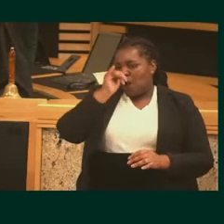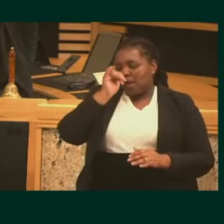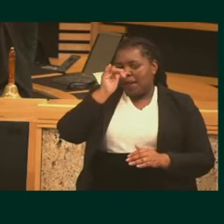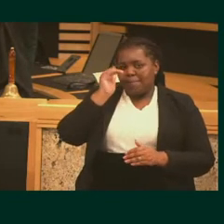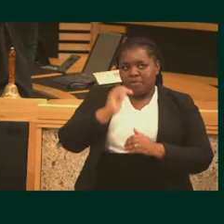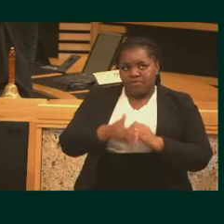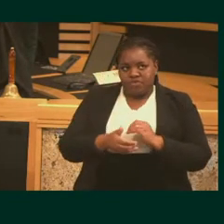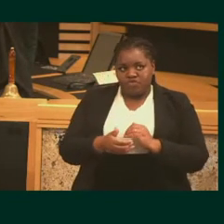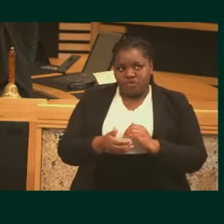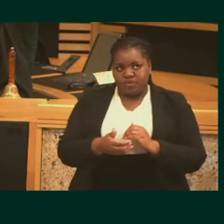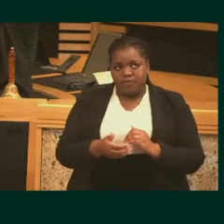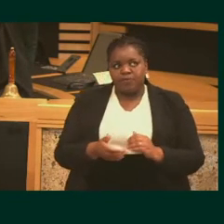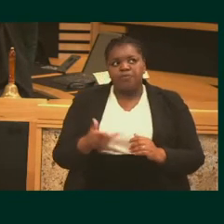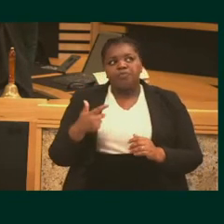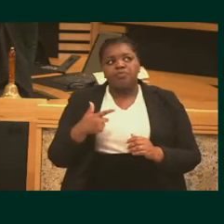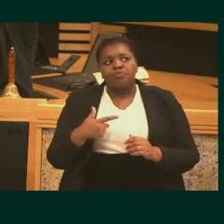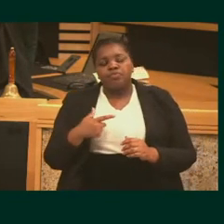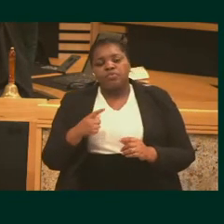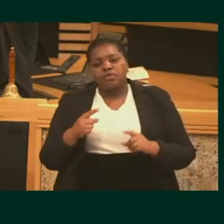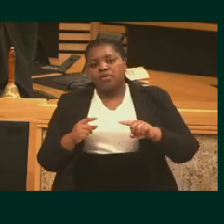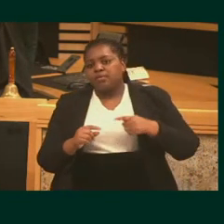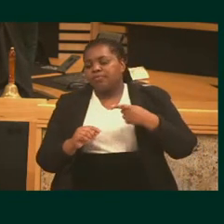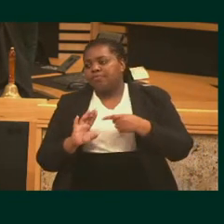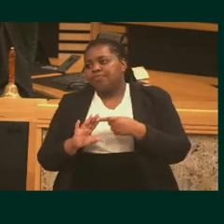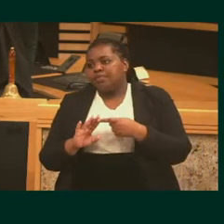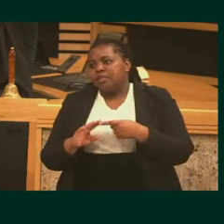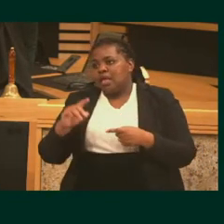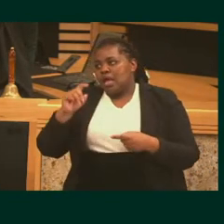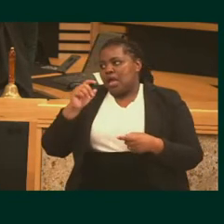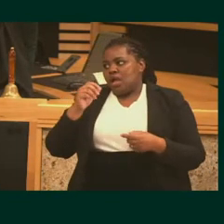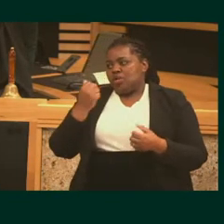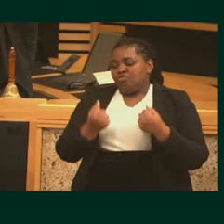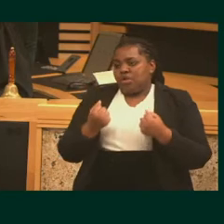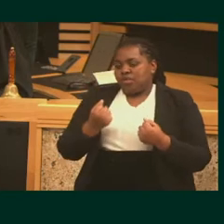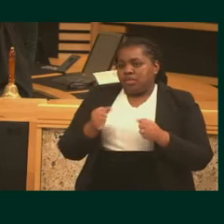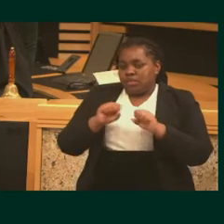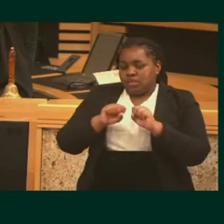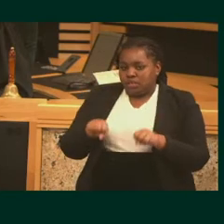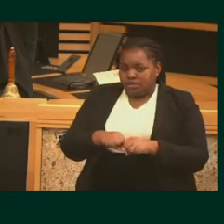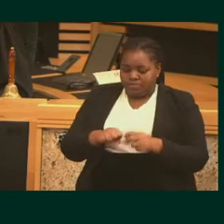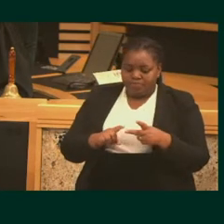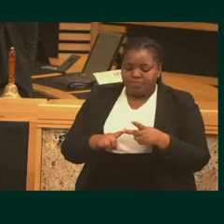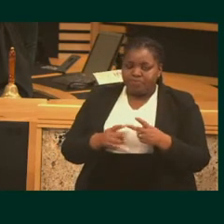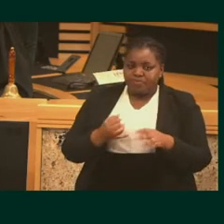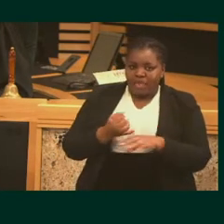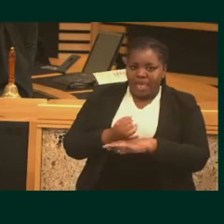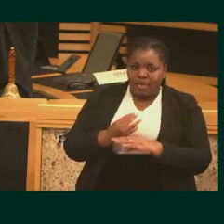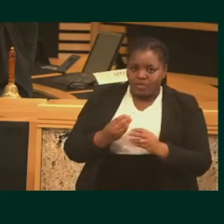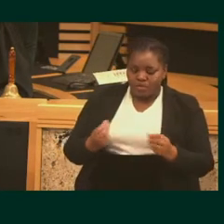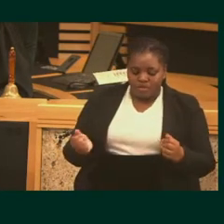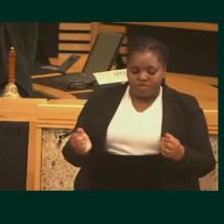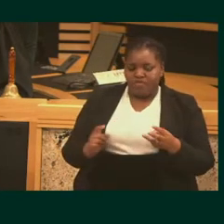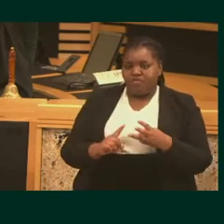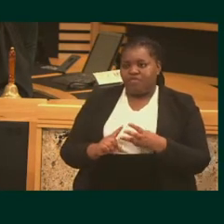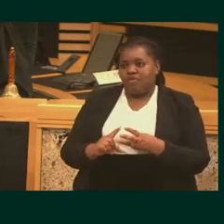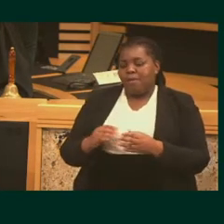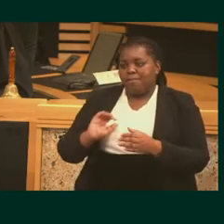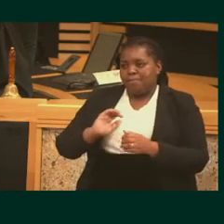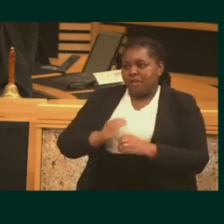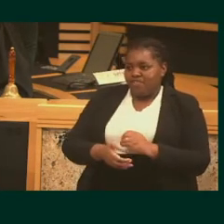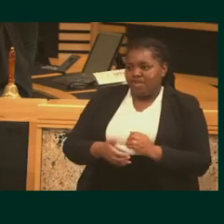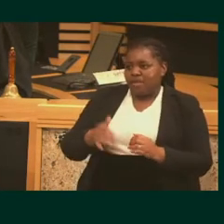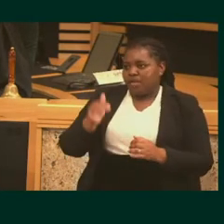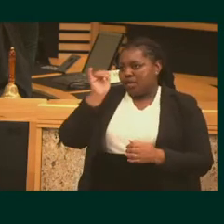these six pillars are as follows effective Criminal Justice System early intervention to prevent crime and